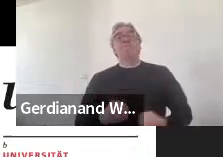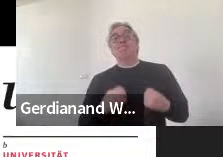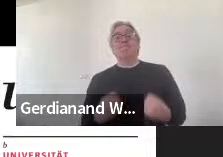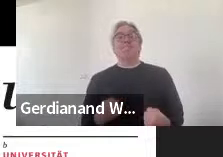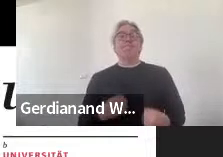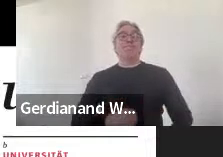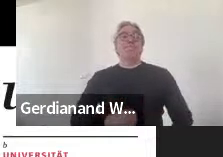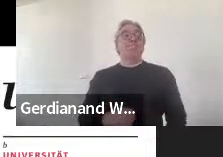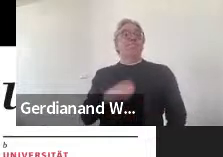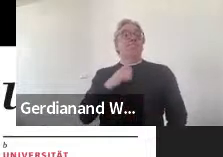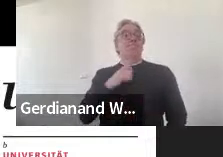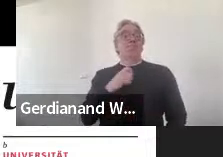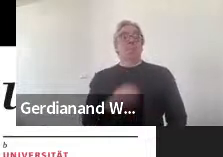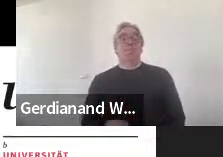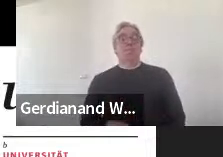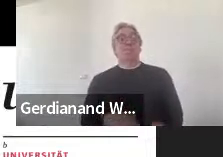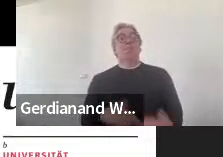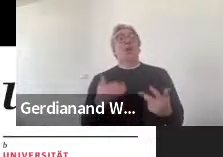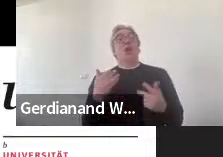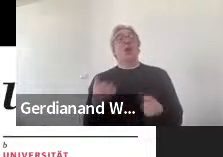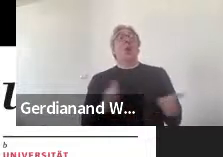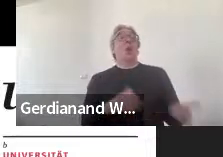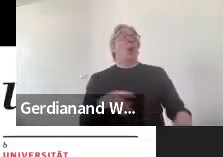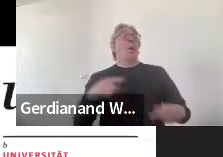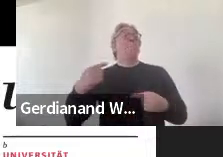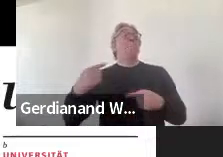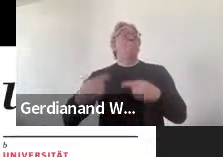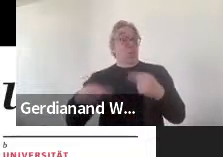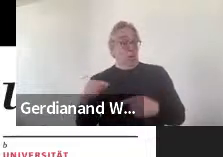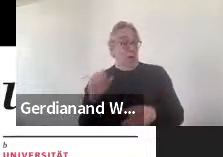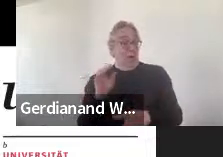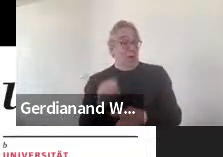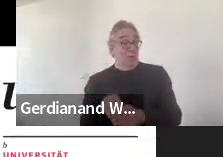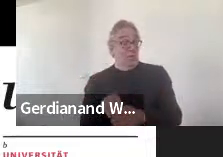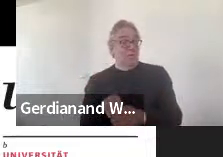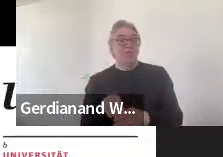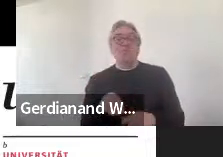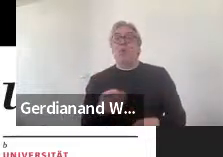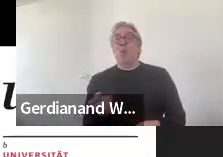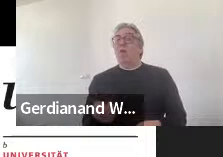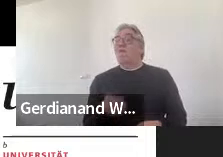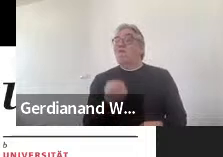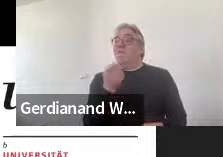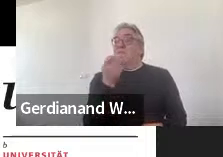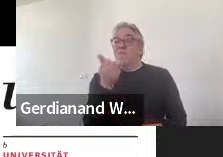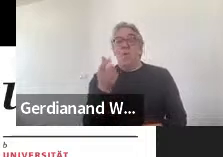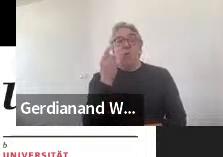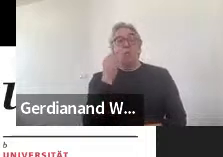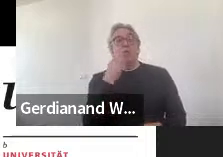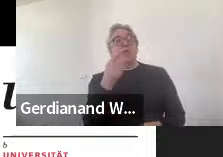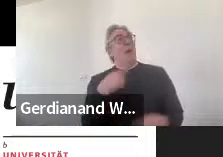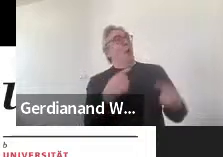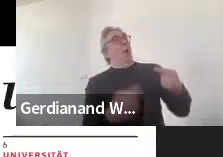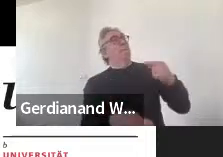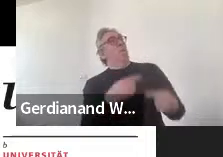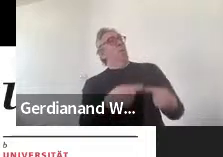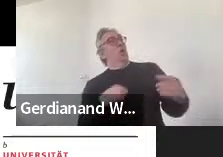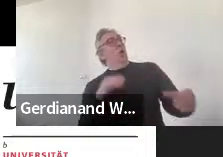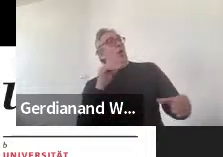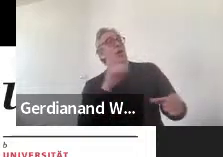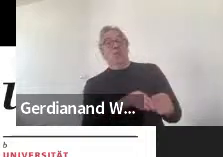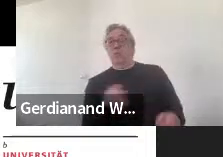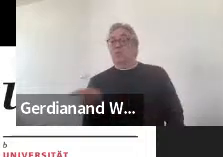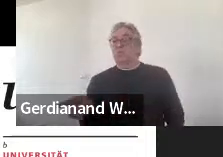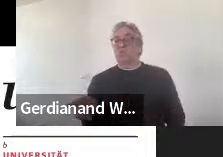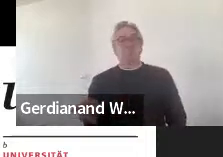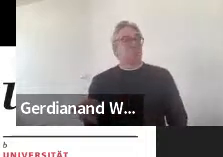result of the political inclusion. Women didn't speak a lot actually about their political inclusion during the interviews.